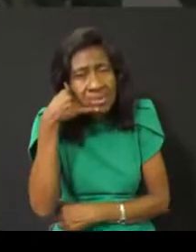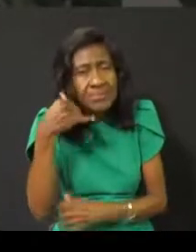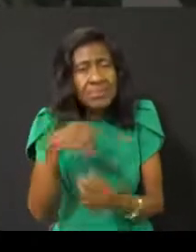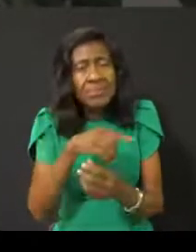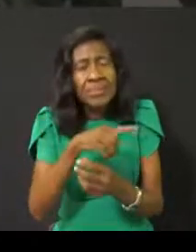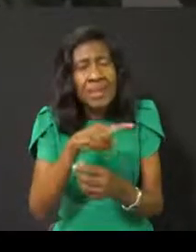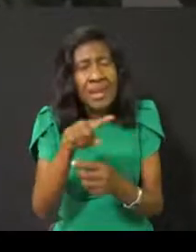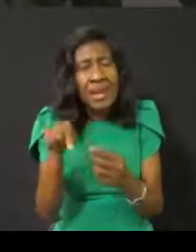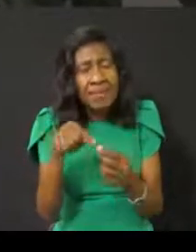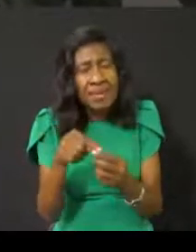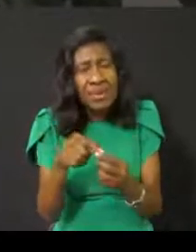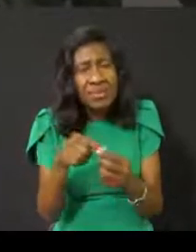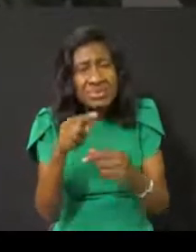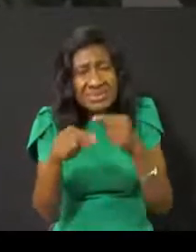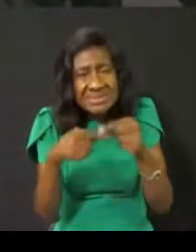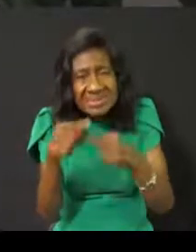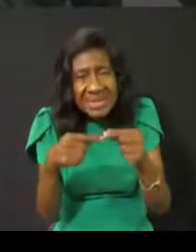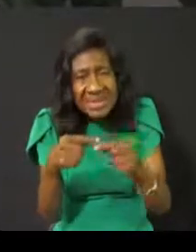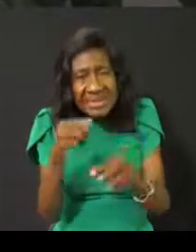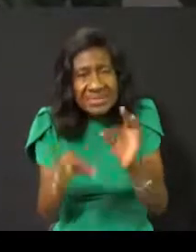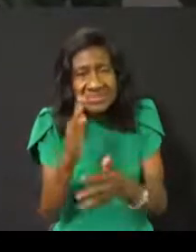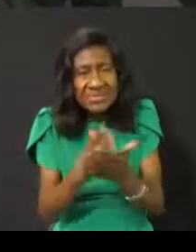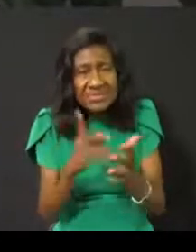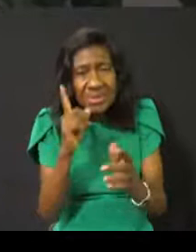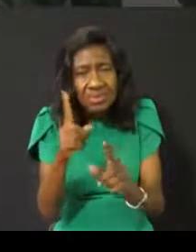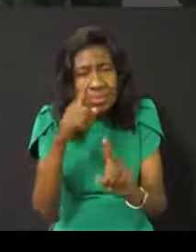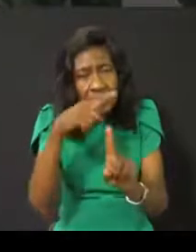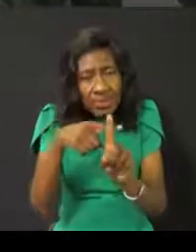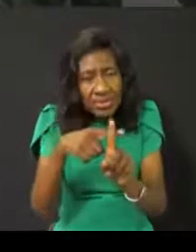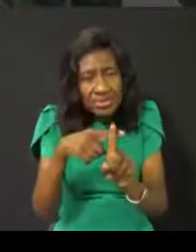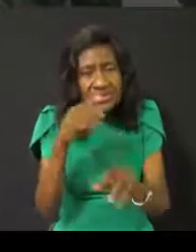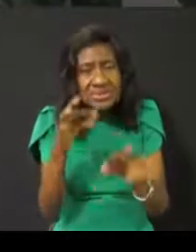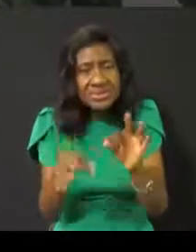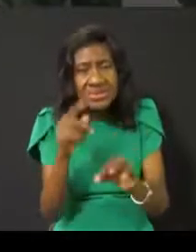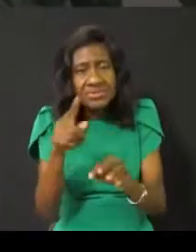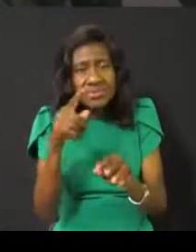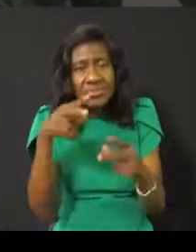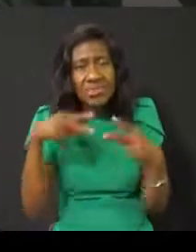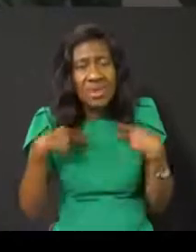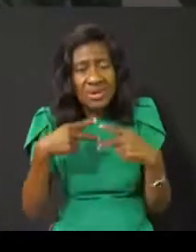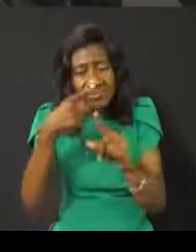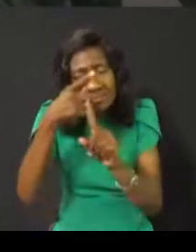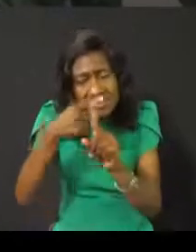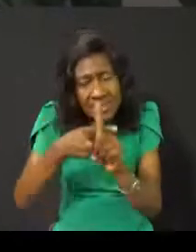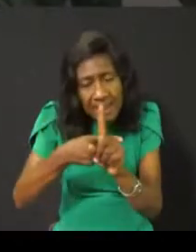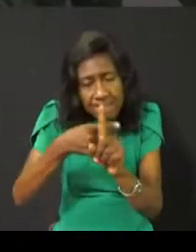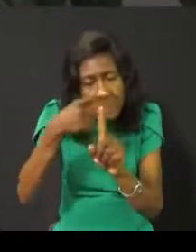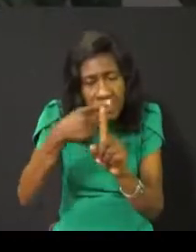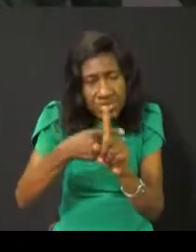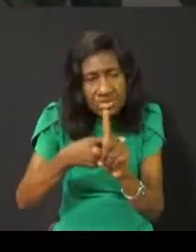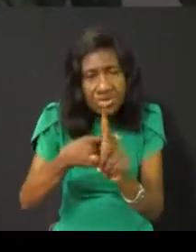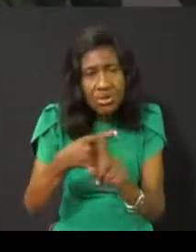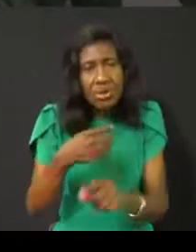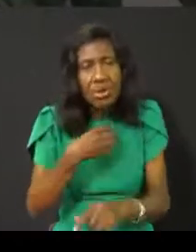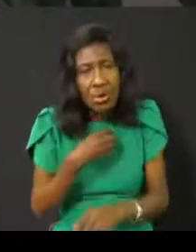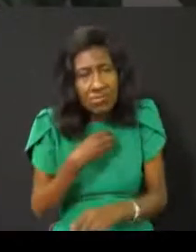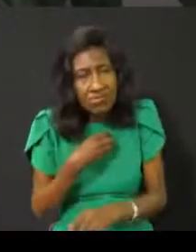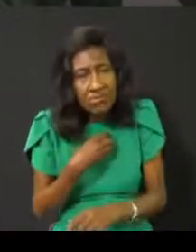symptoms. If somebody is positive, you know, whether you've had a temperature, a cough, and so on and so forth. So